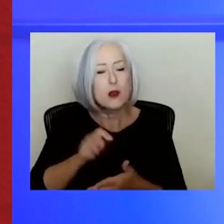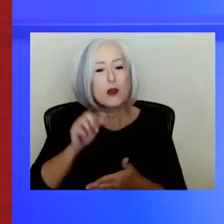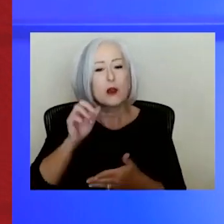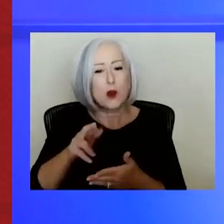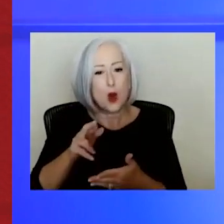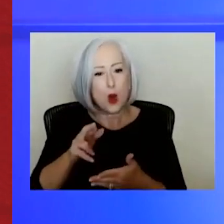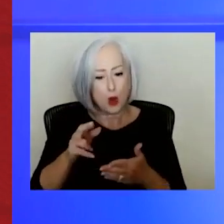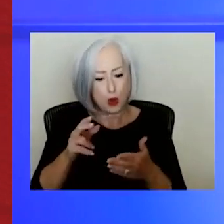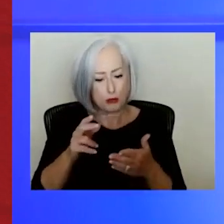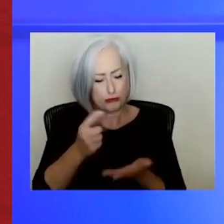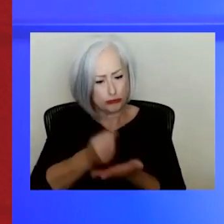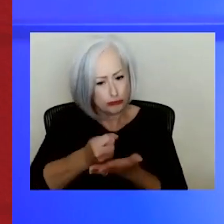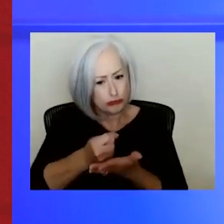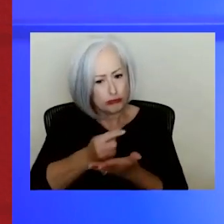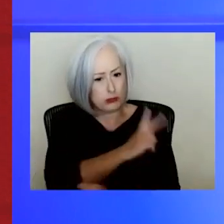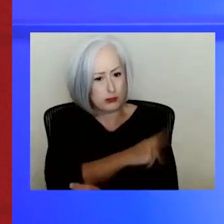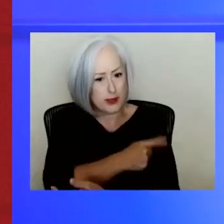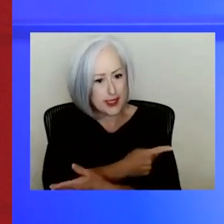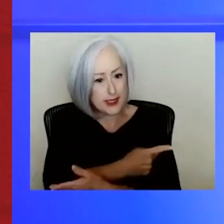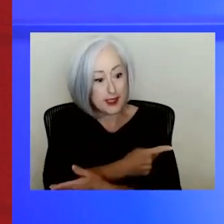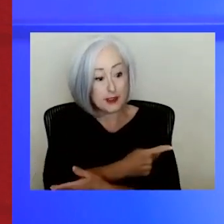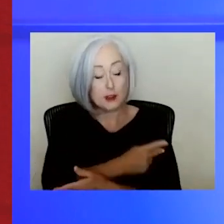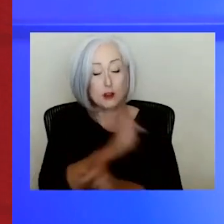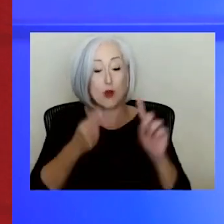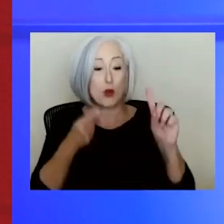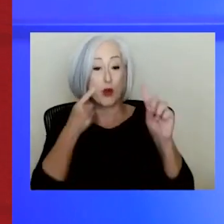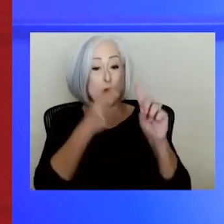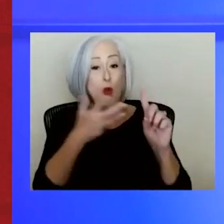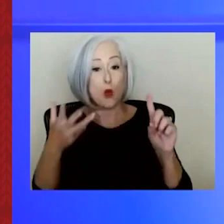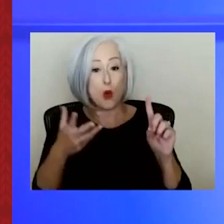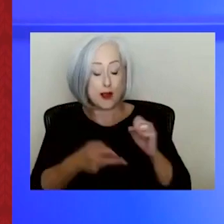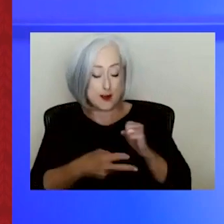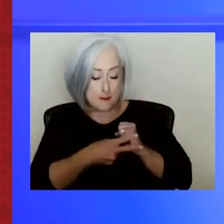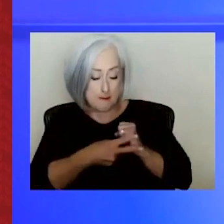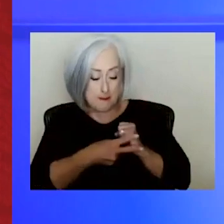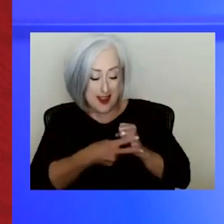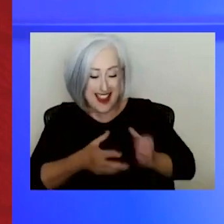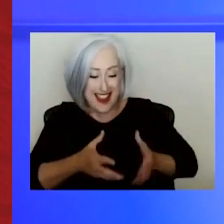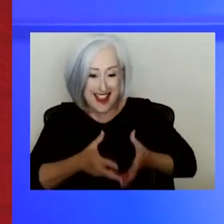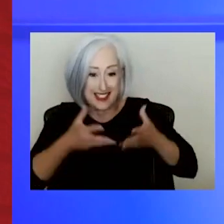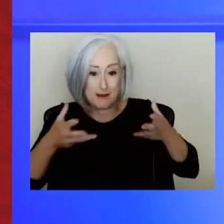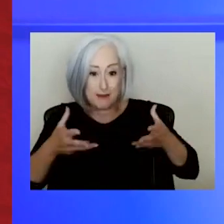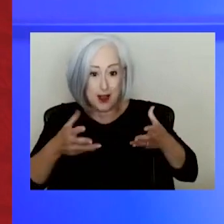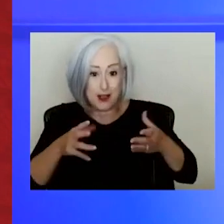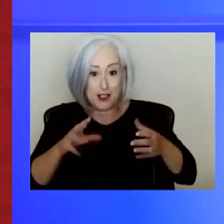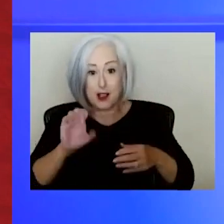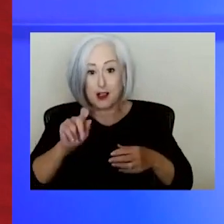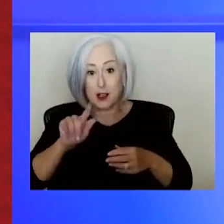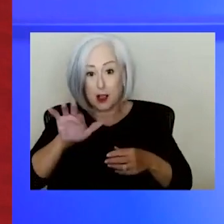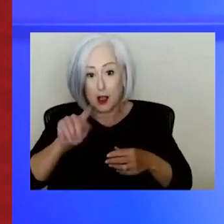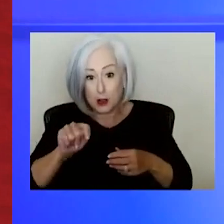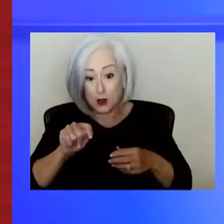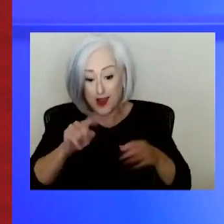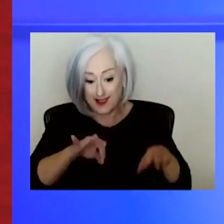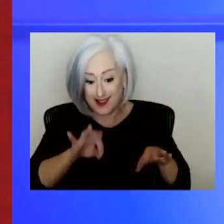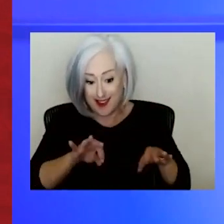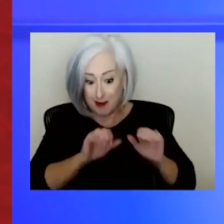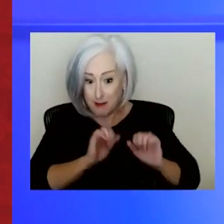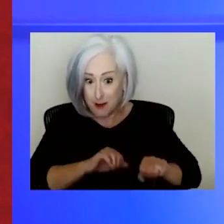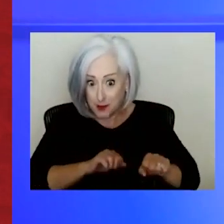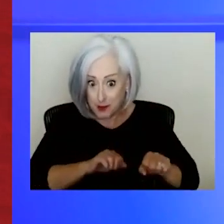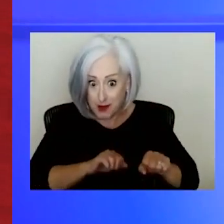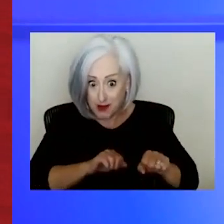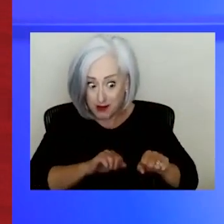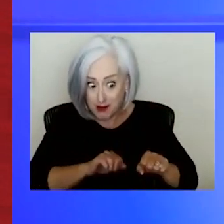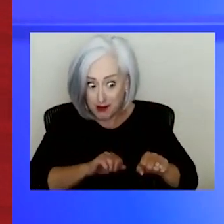to conserve as much contrast dye as available for those critically ill patients where we absolutely have to have the contrast dye to